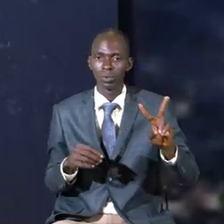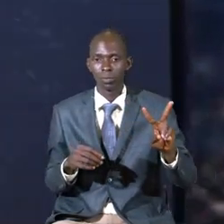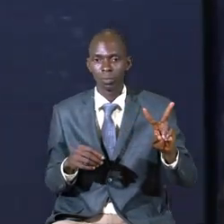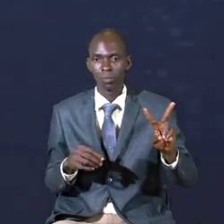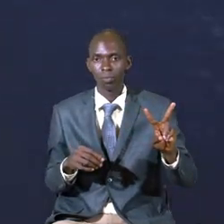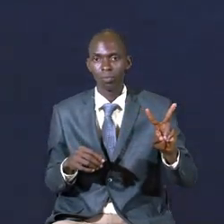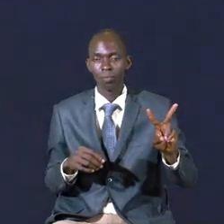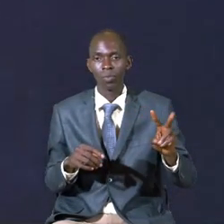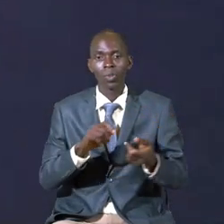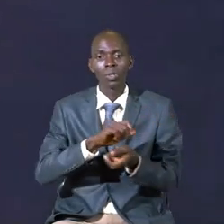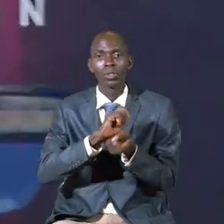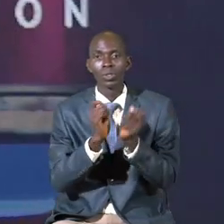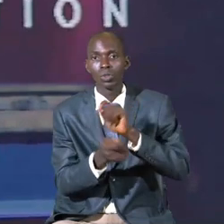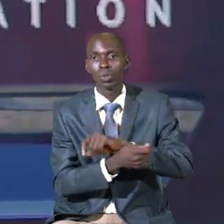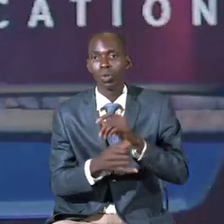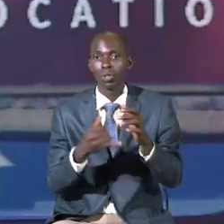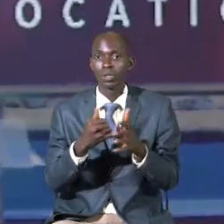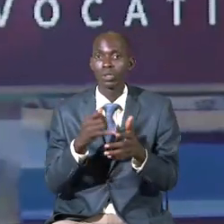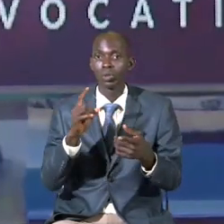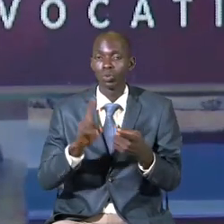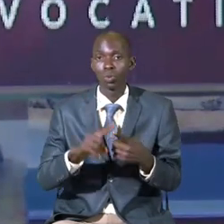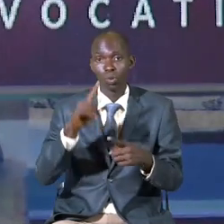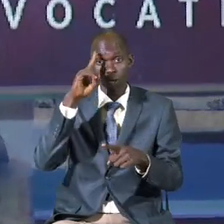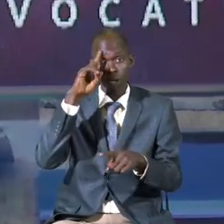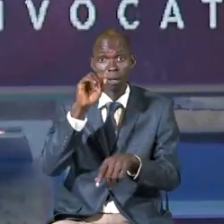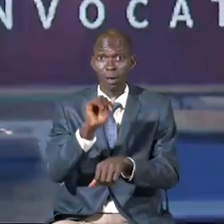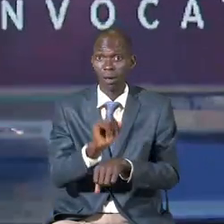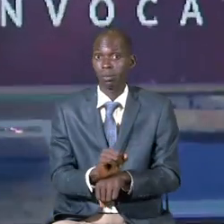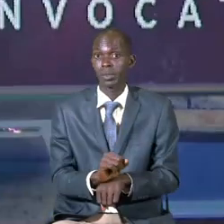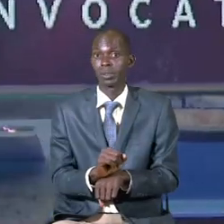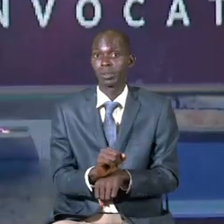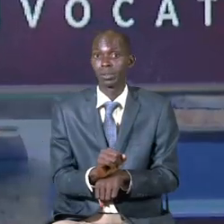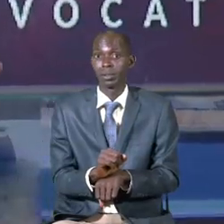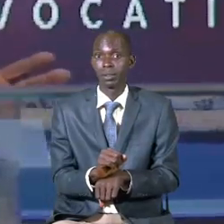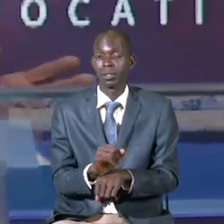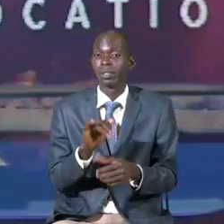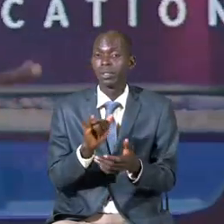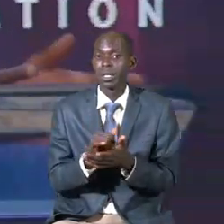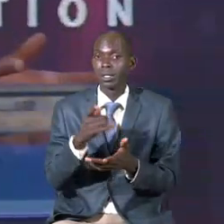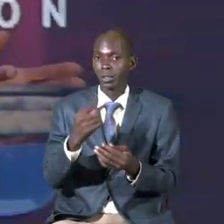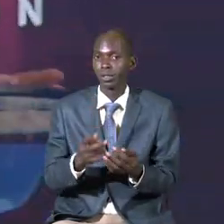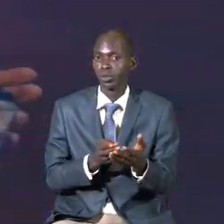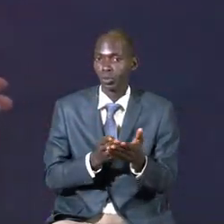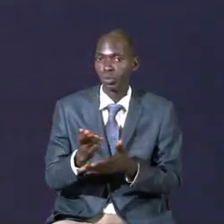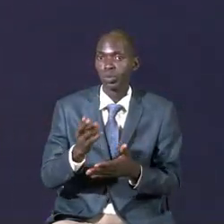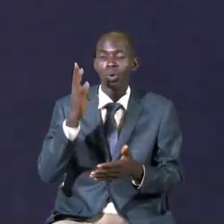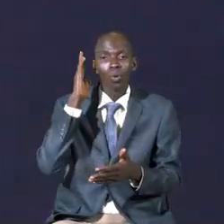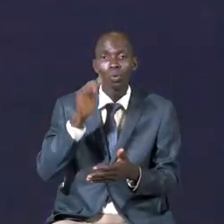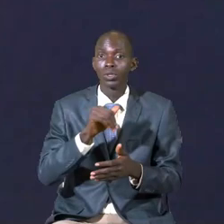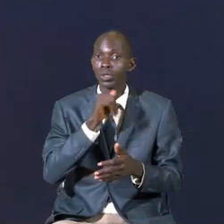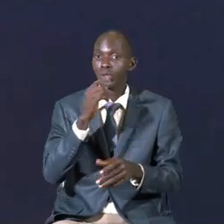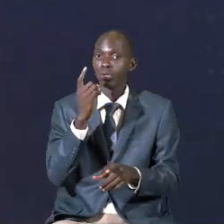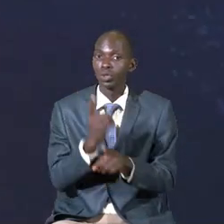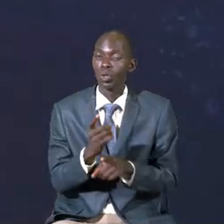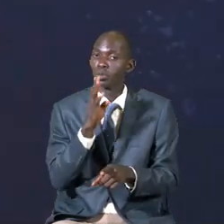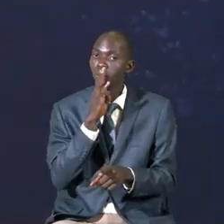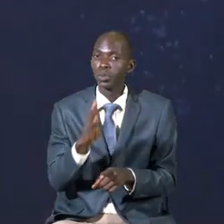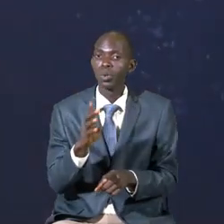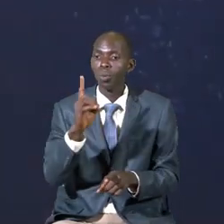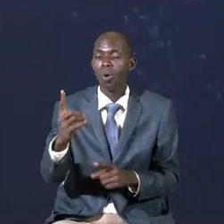habit turn age to habit that the truth will not just be one day